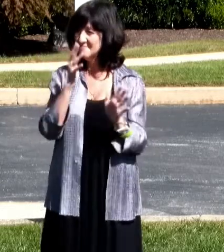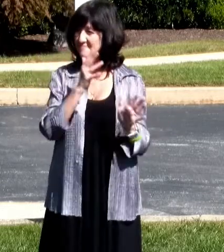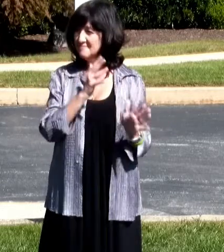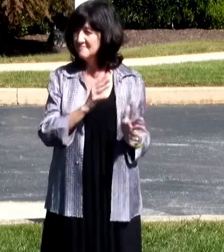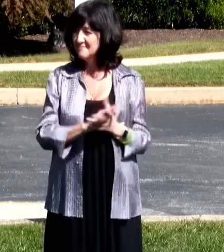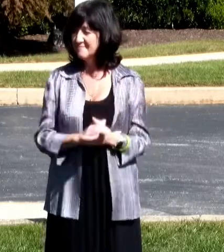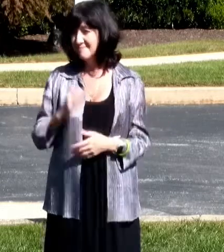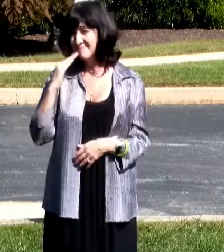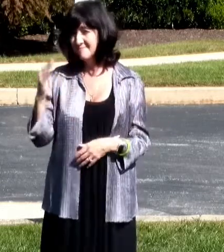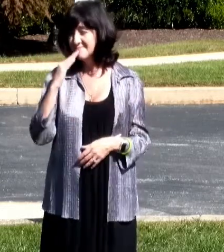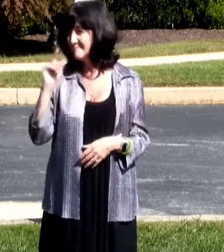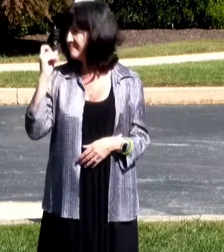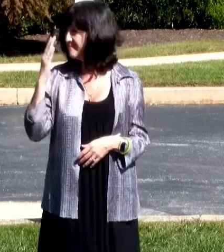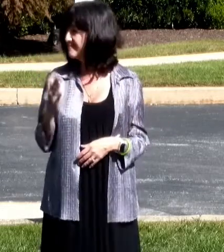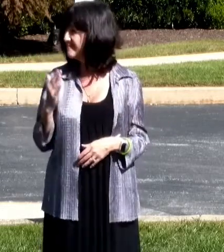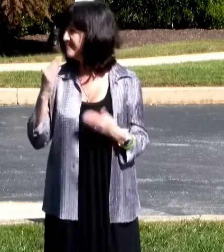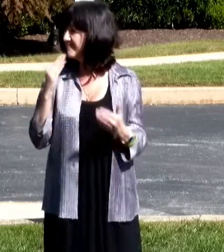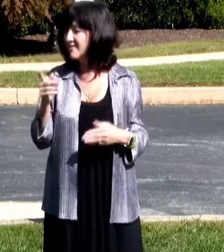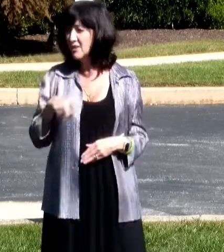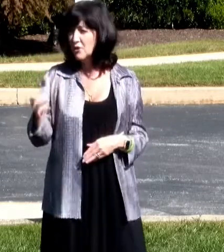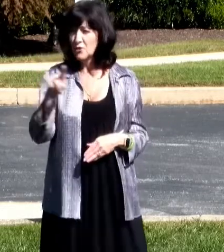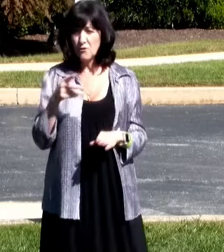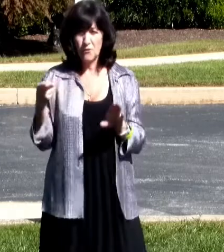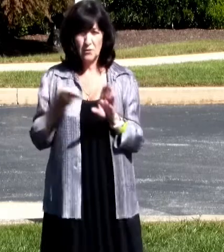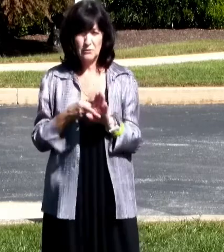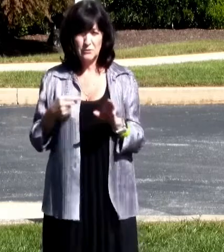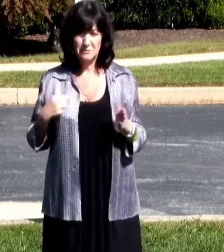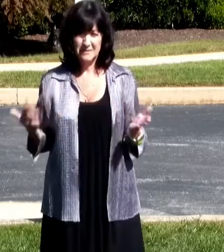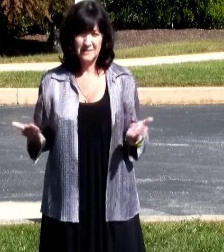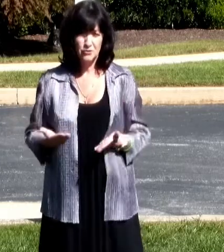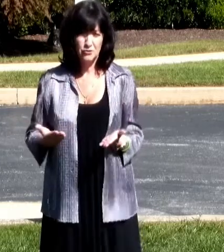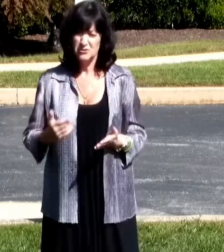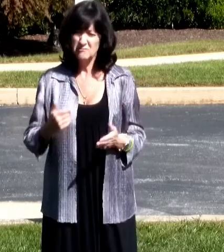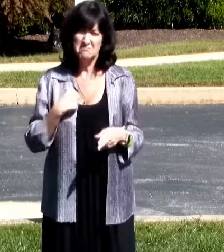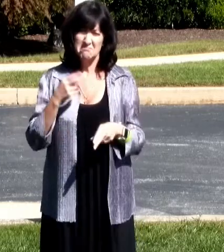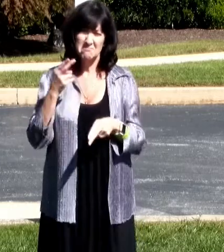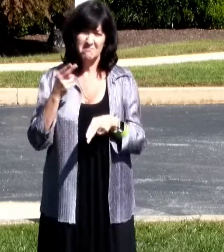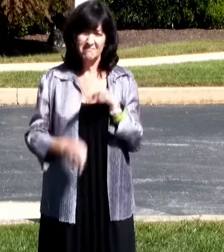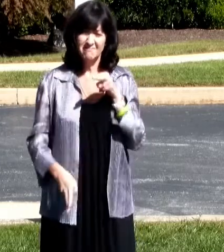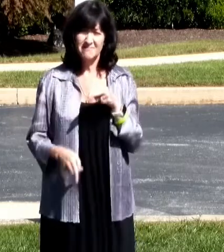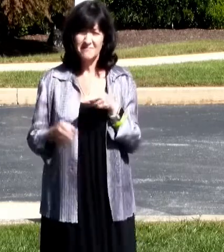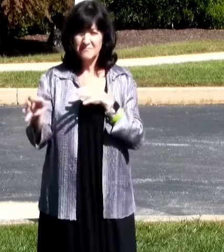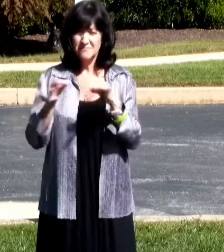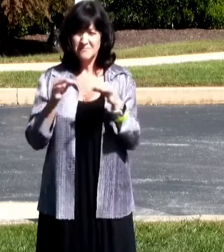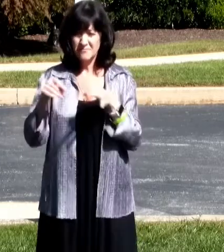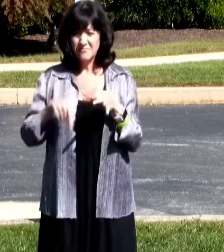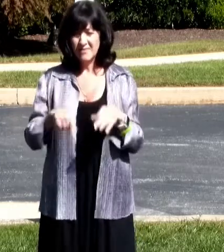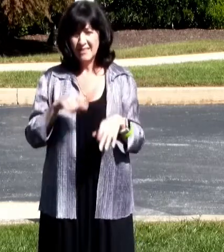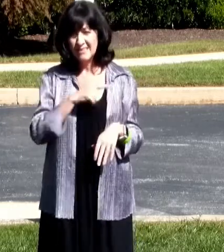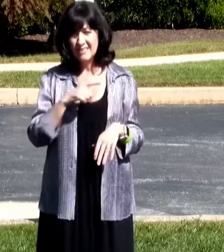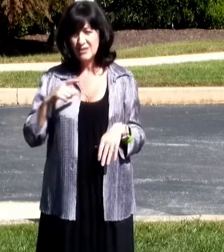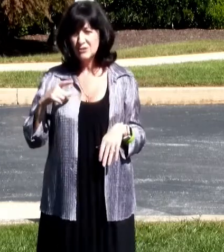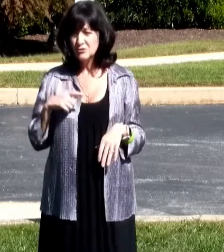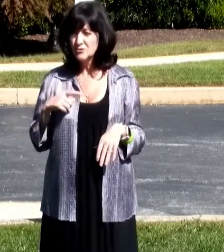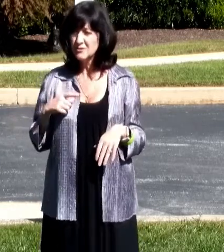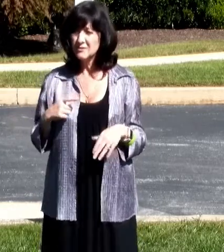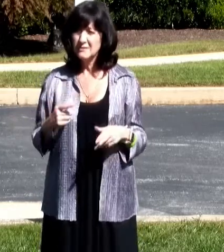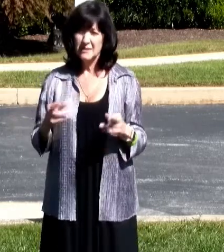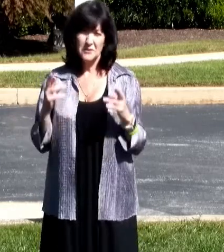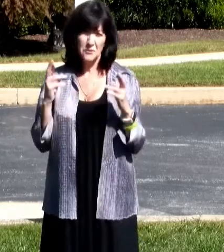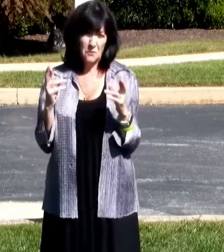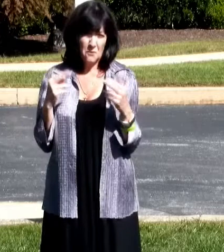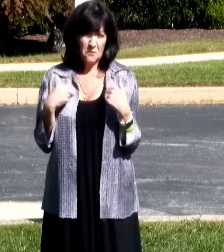Thank you, Governor. Thank you, everyone, for being here. I'll be very brief with the description of the legislation and hopefully somewhat brief with the thank